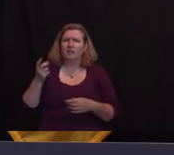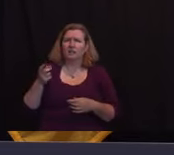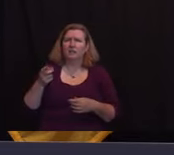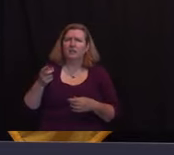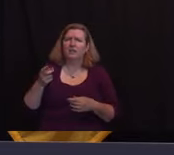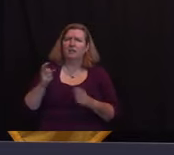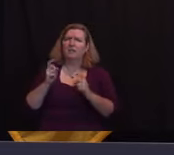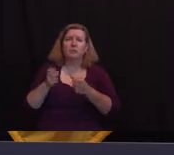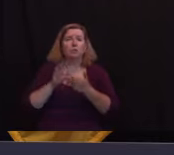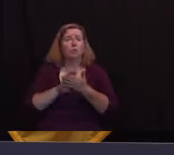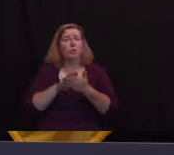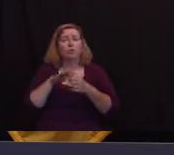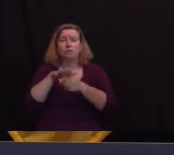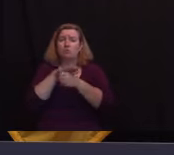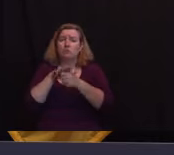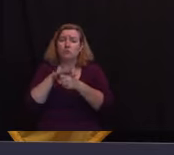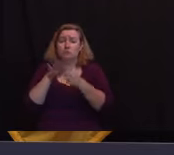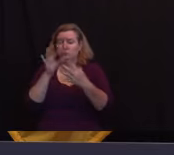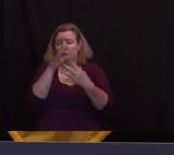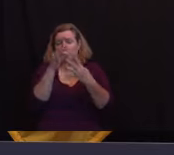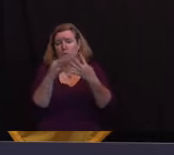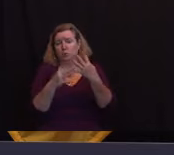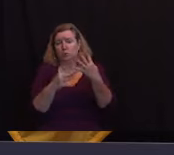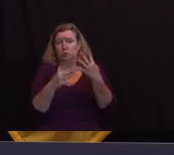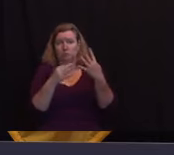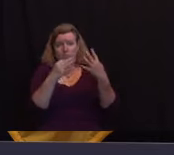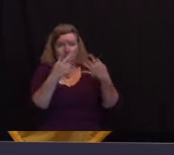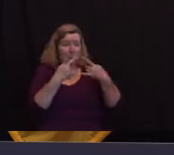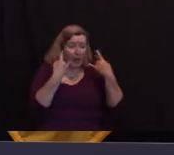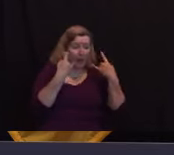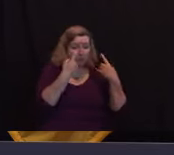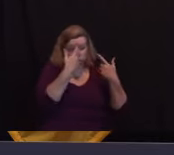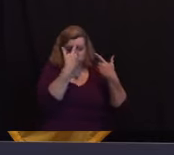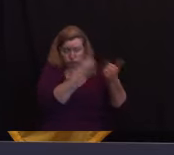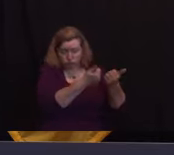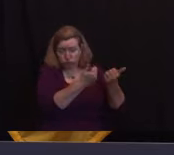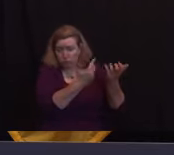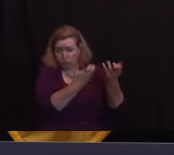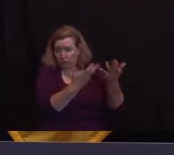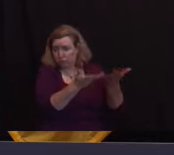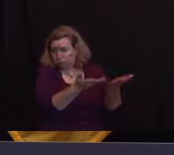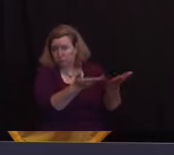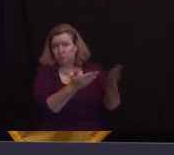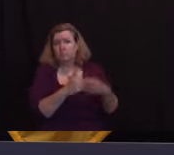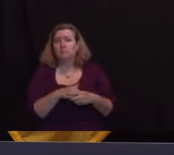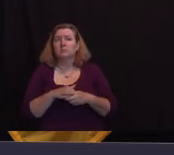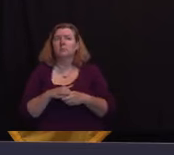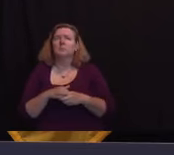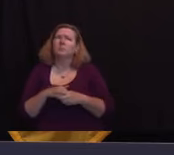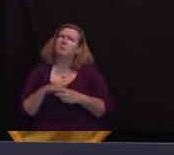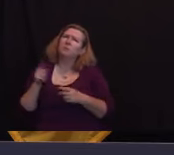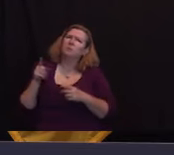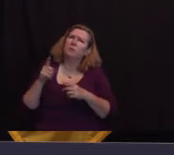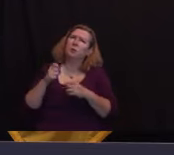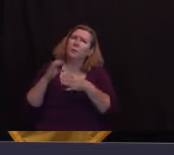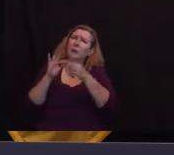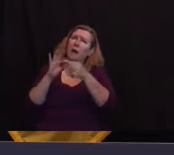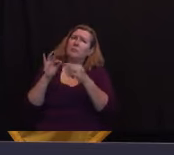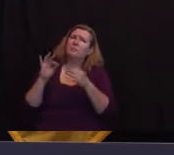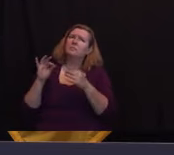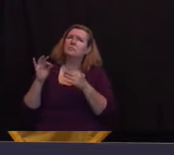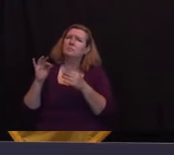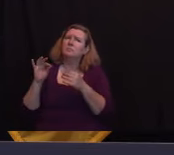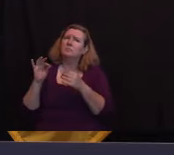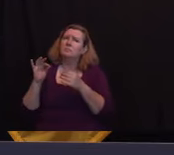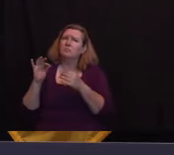in schools. Will you do the same? Will you follow his lead? And I wanted to follow up on a comment that you made on Monday. You talked about our sort